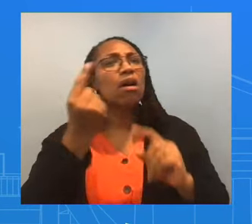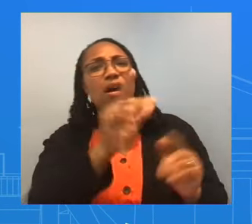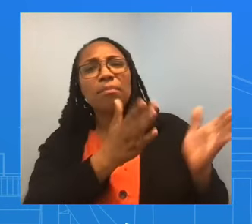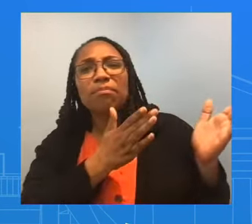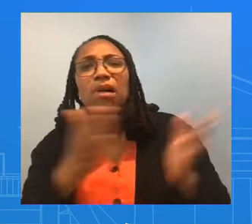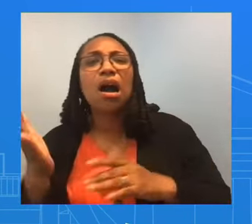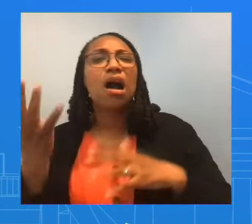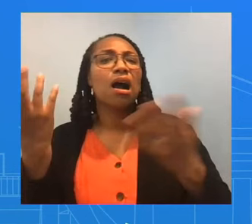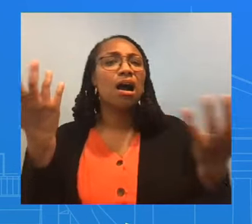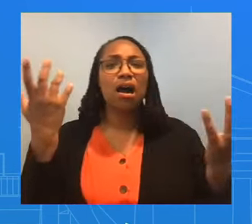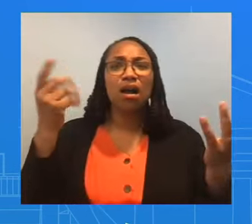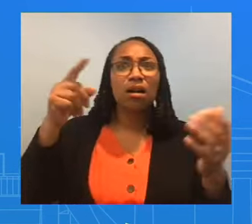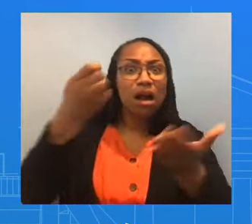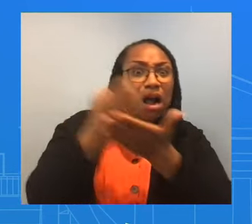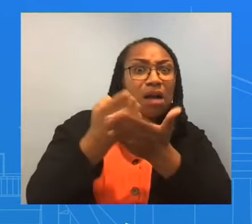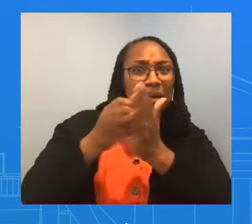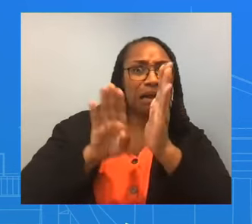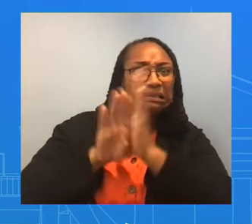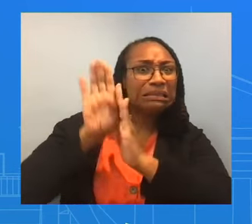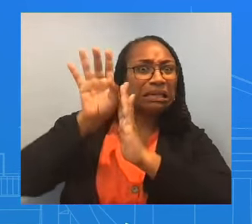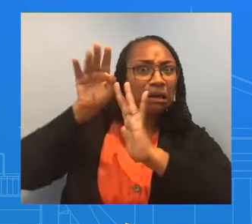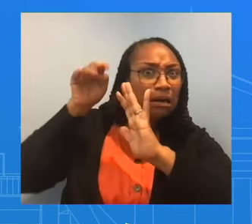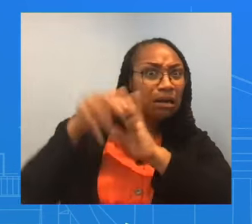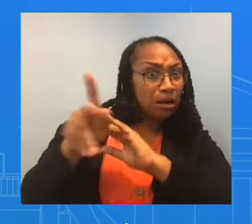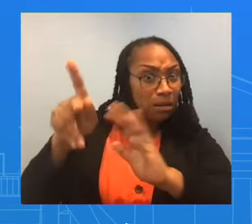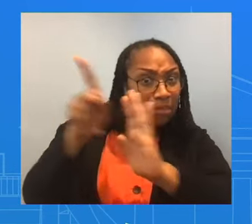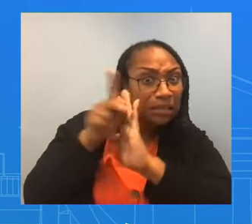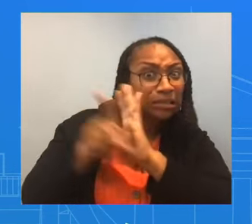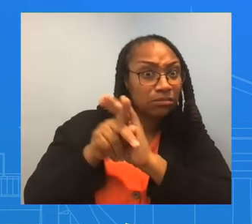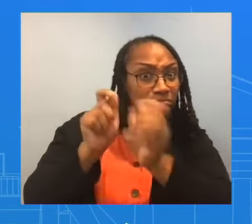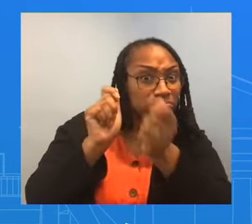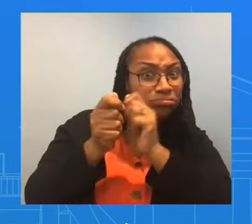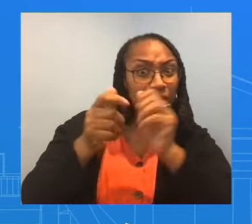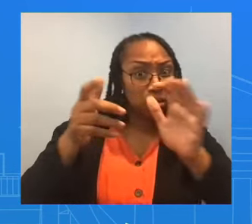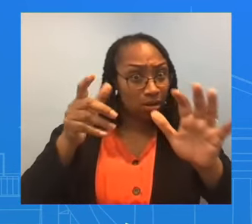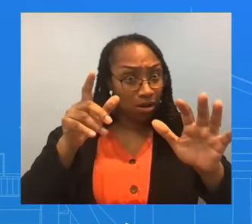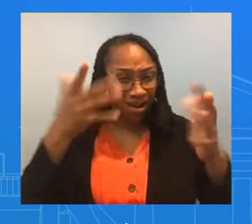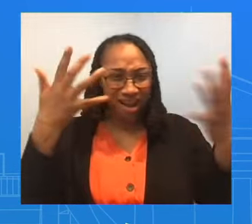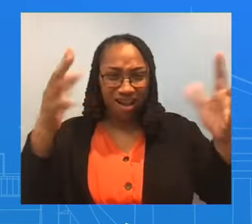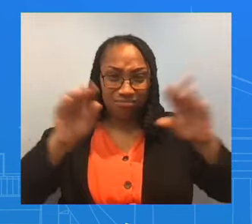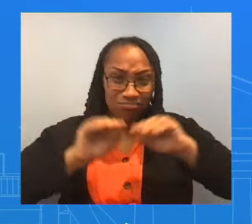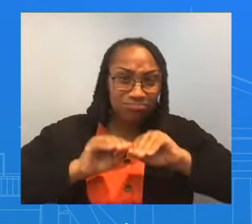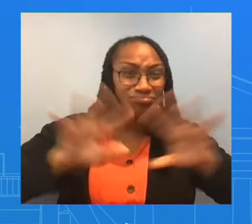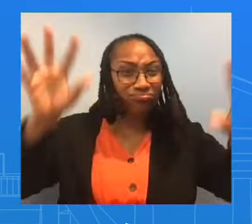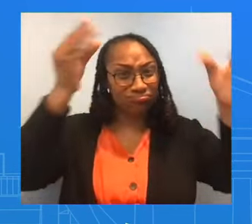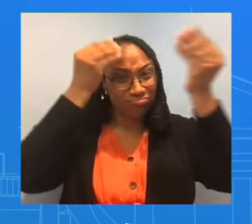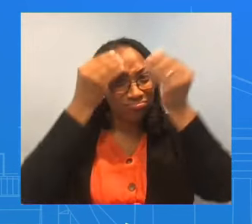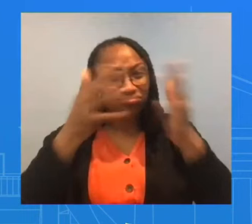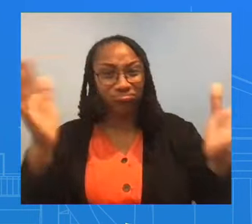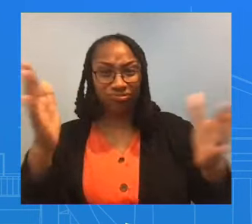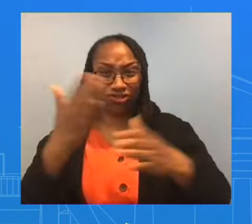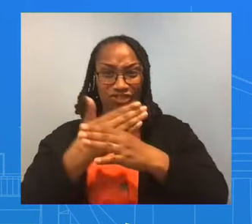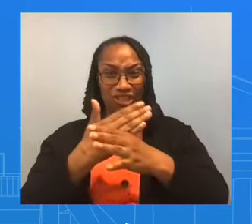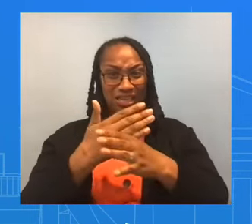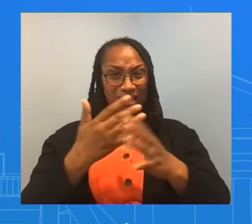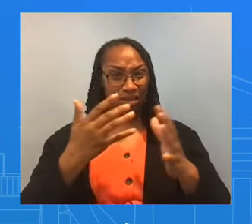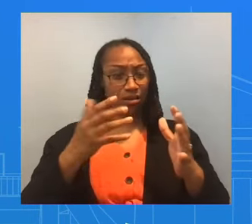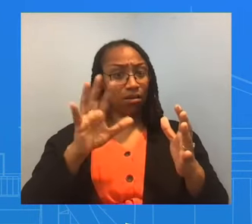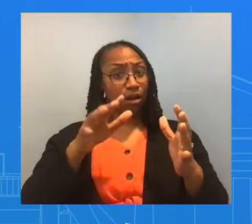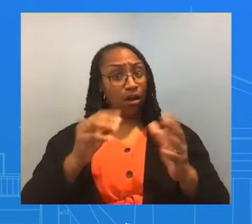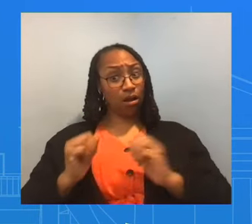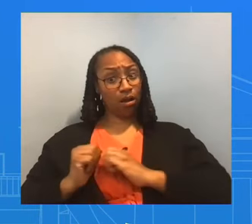that the president has put forth, and also as it relates to the historic pieces of legislation that has passed under this president,